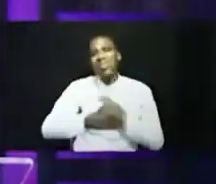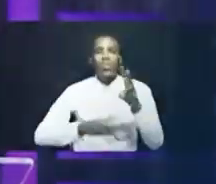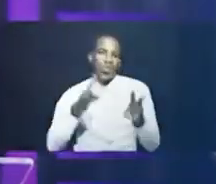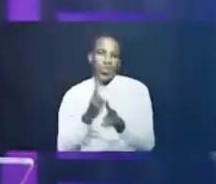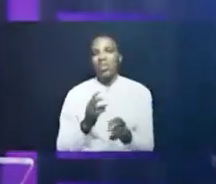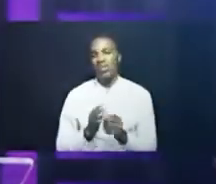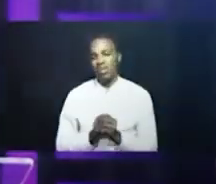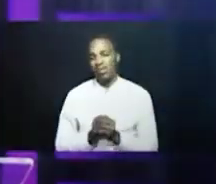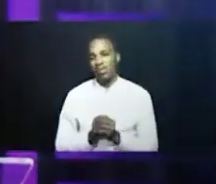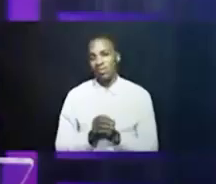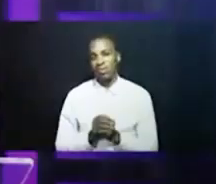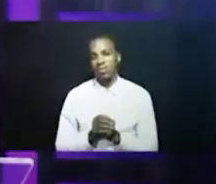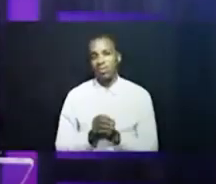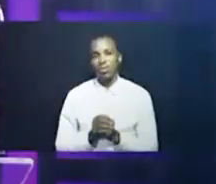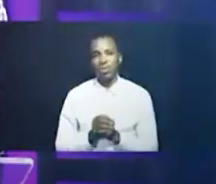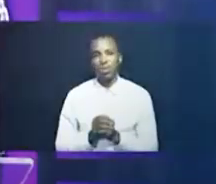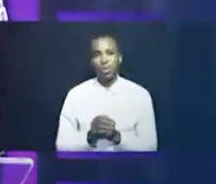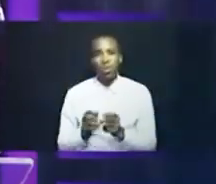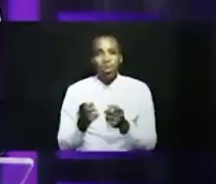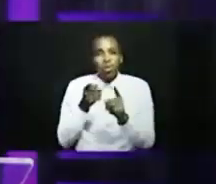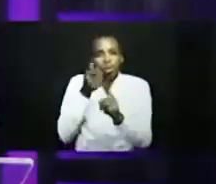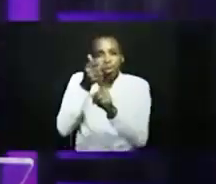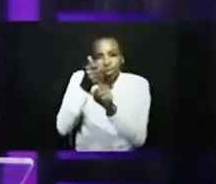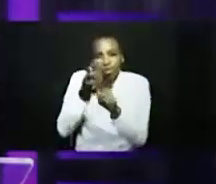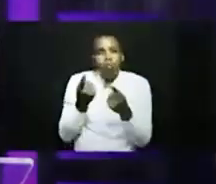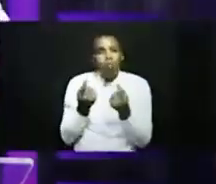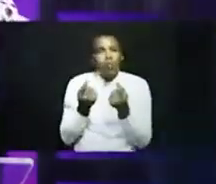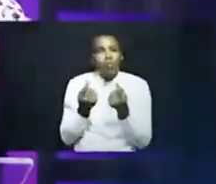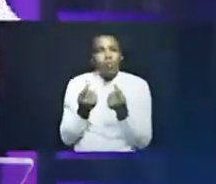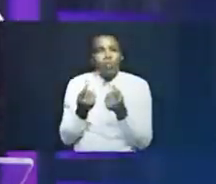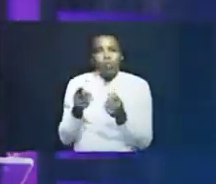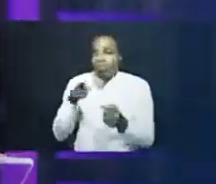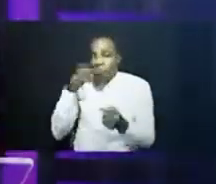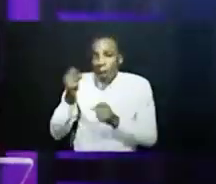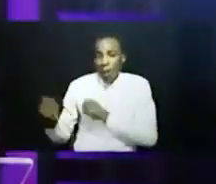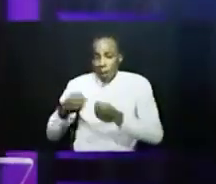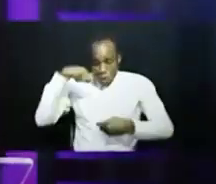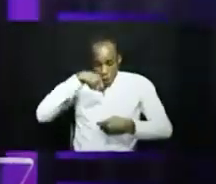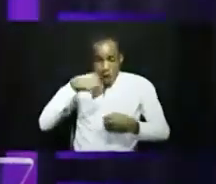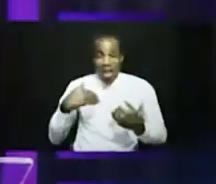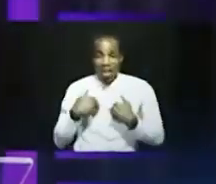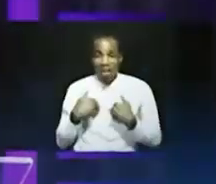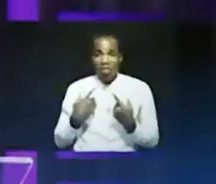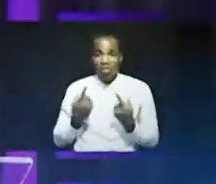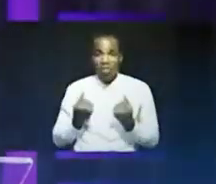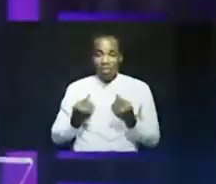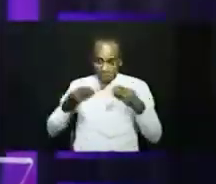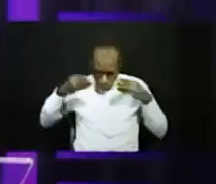the world. You concentrate on the Pentecost power that is in you. And